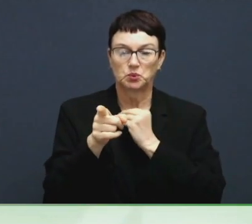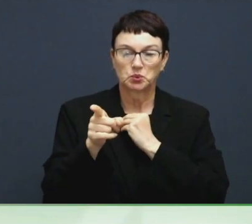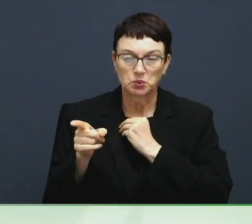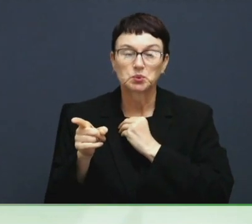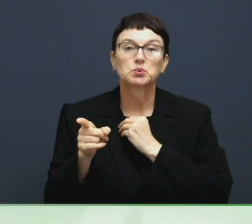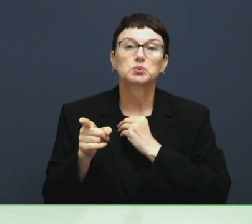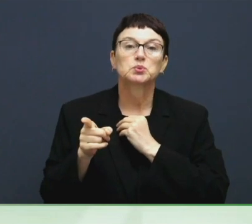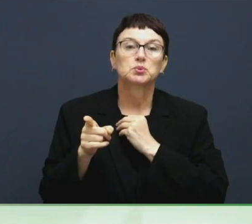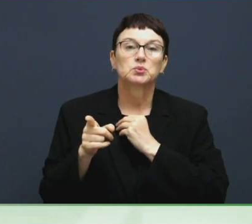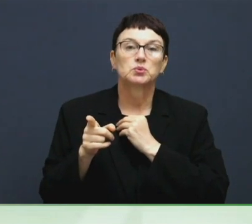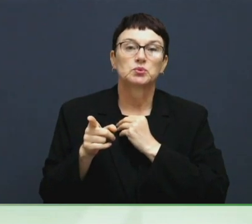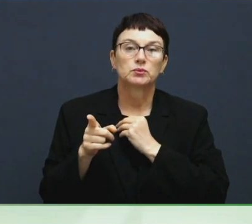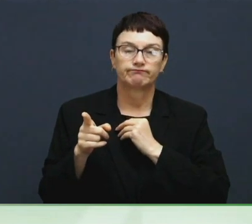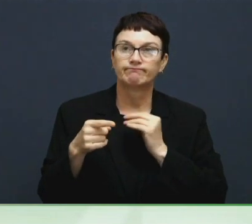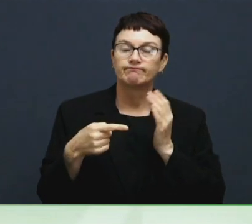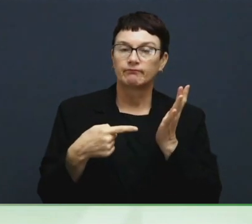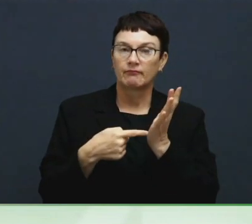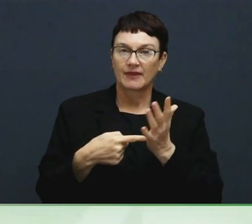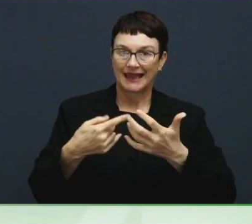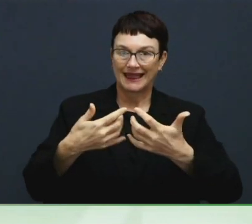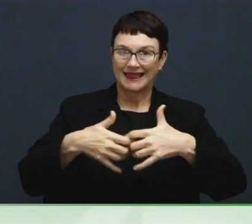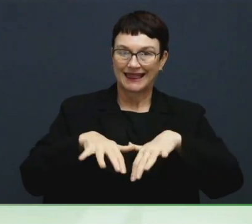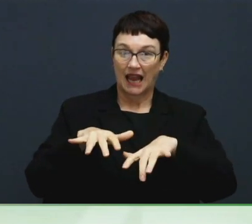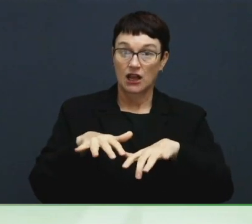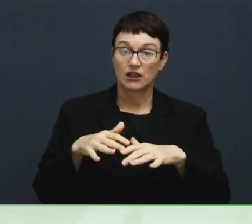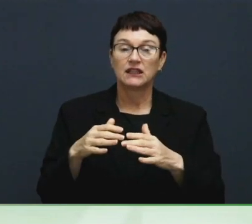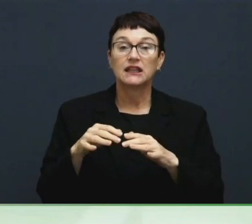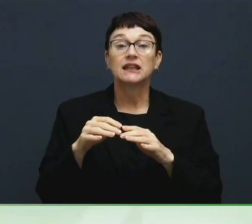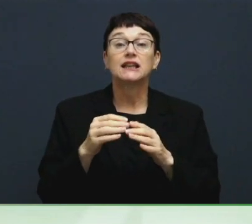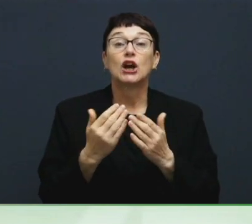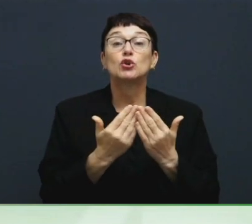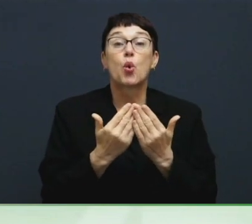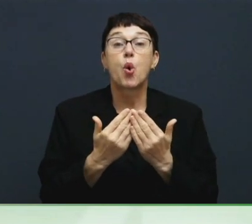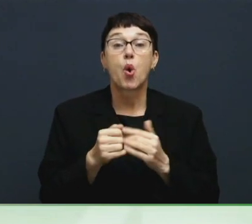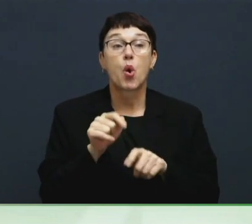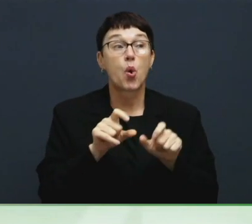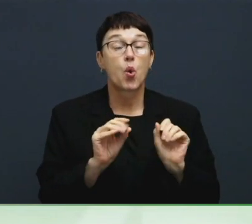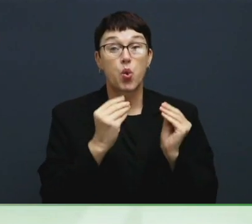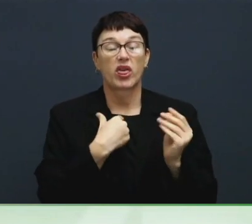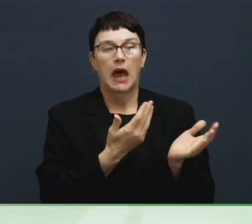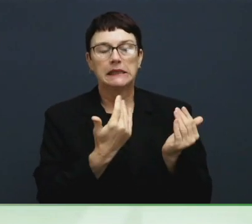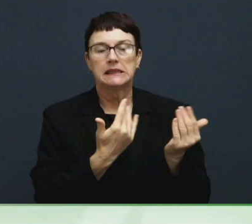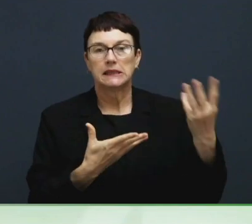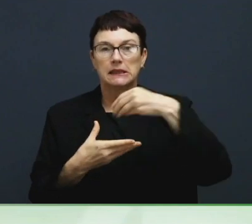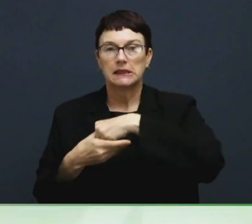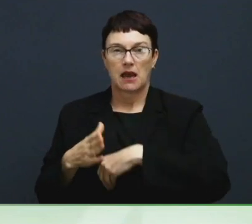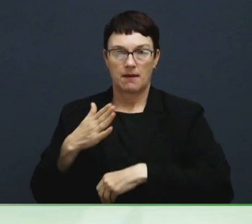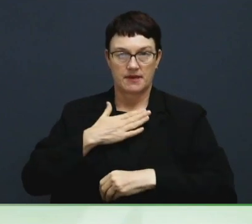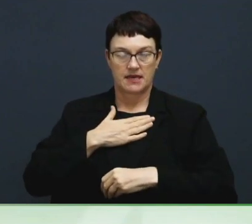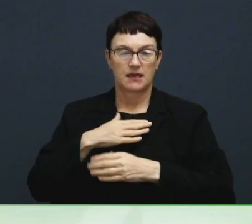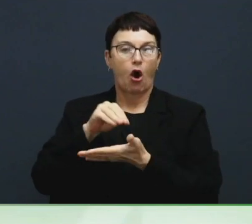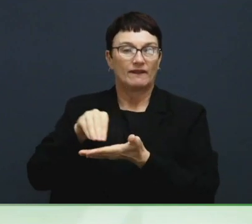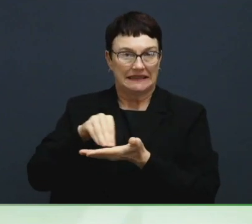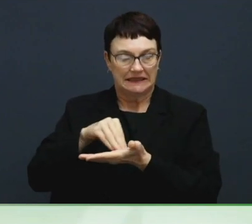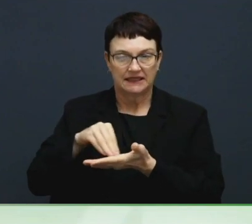school to our offices. And previously they warned us that these are young